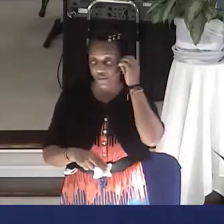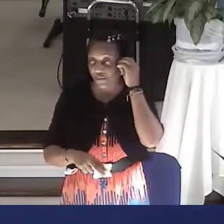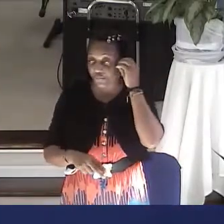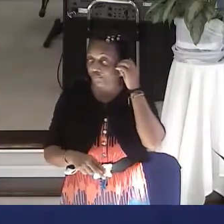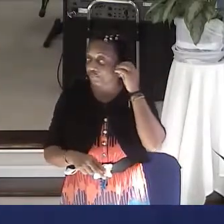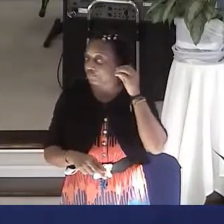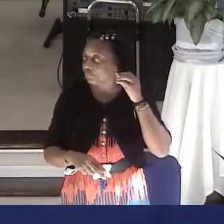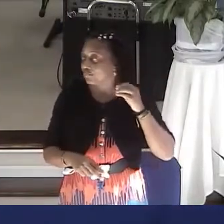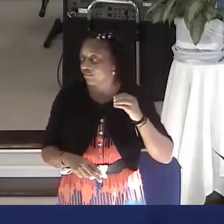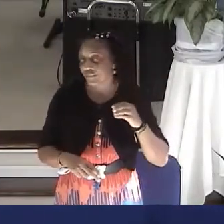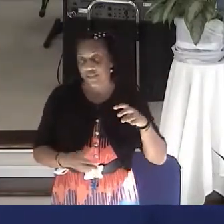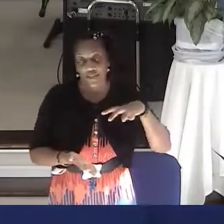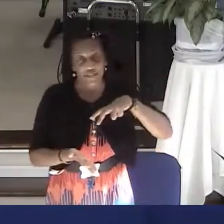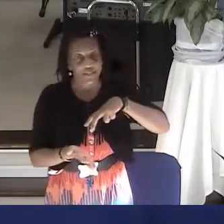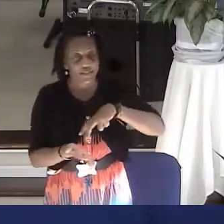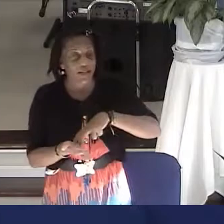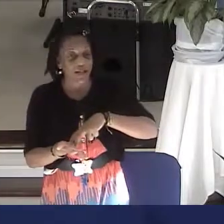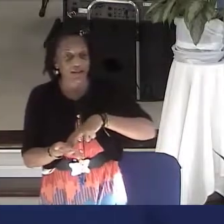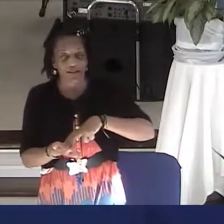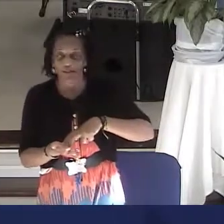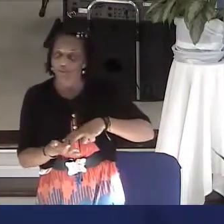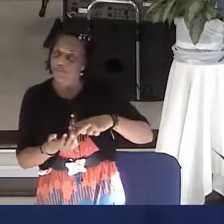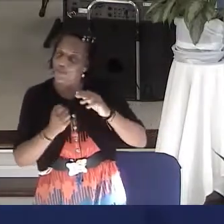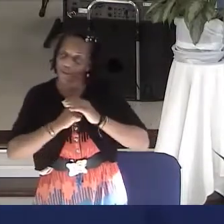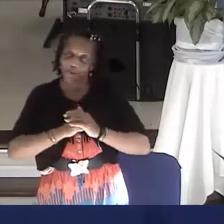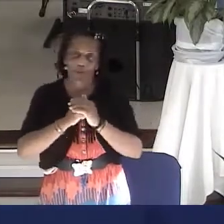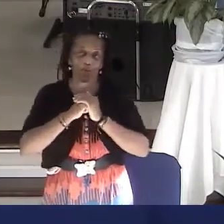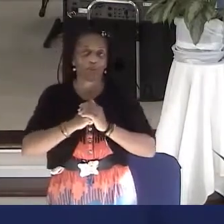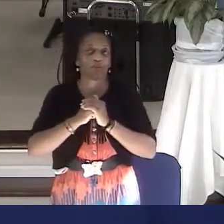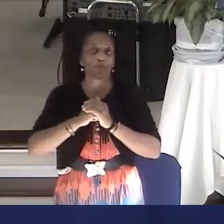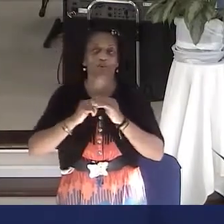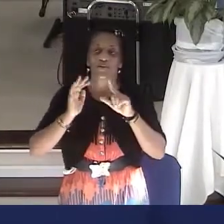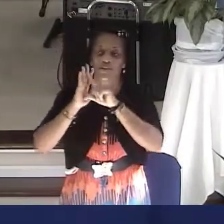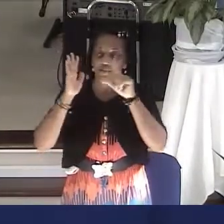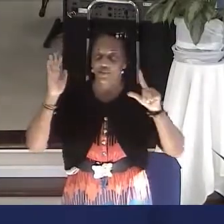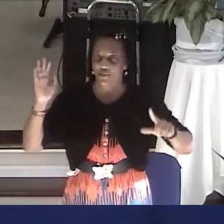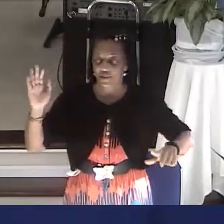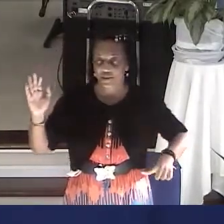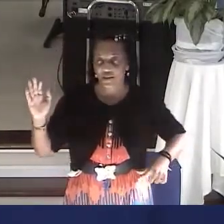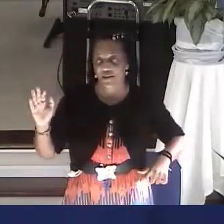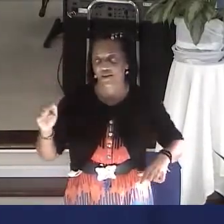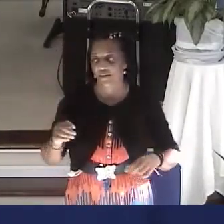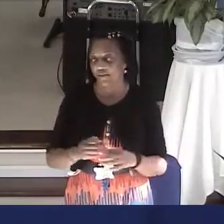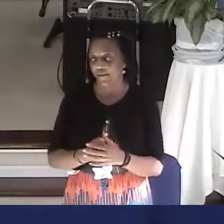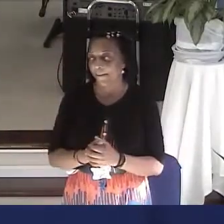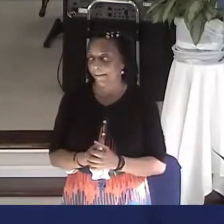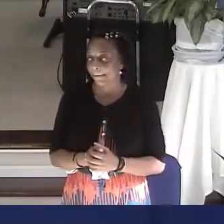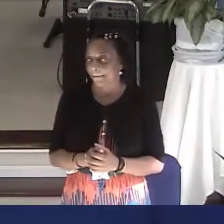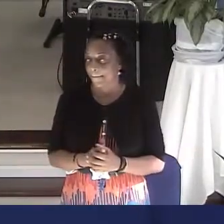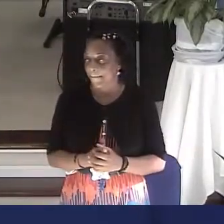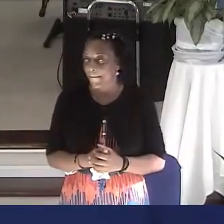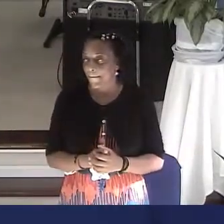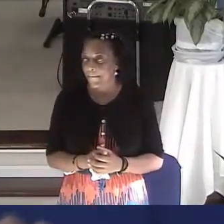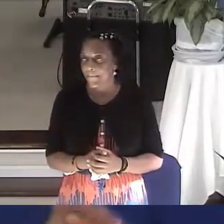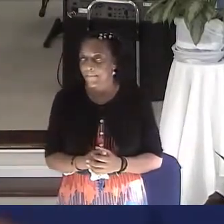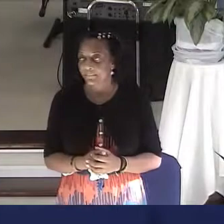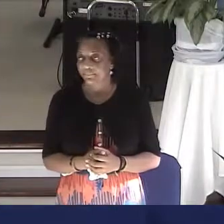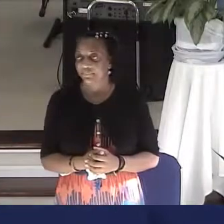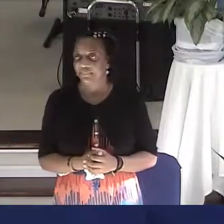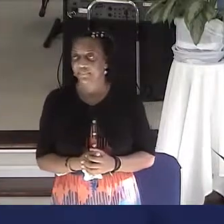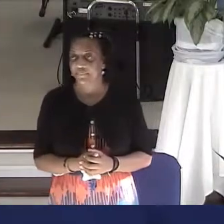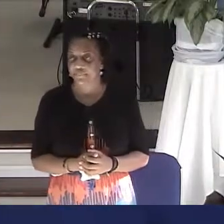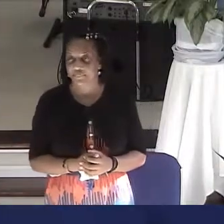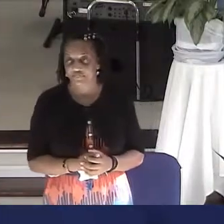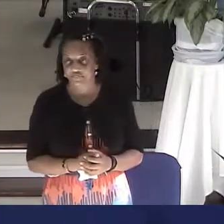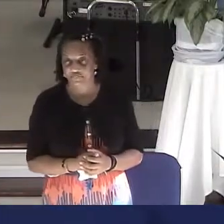are. Type in the chat and don't worry about, hey, they want likes. We don't want likes. But when you type, when you put the clap